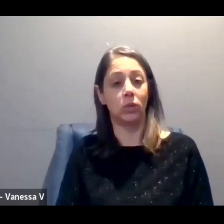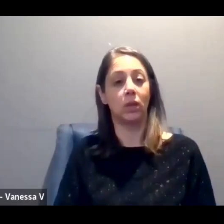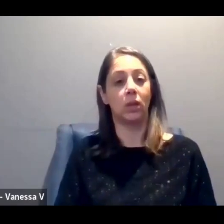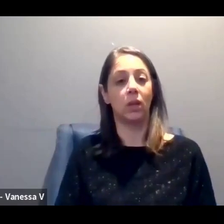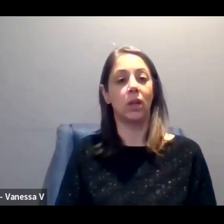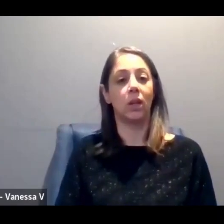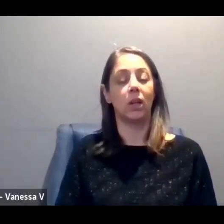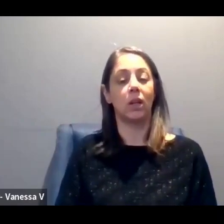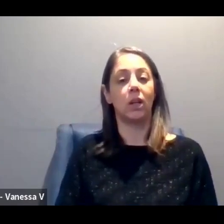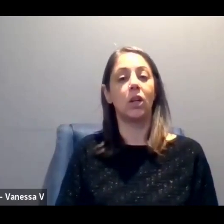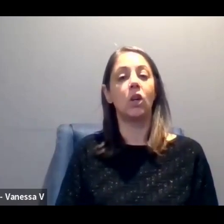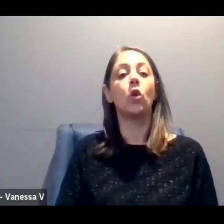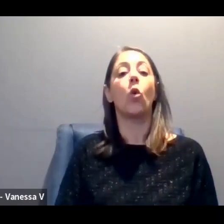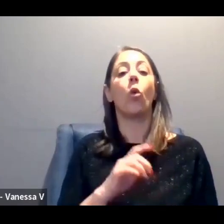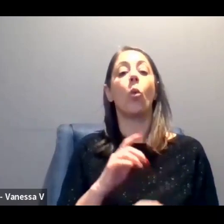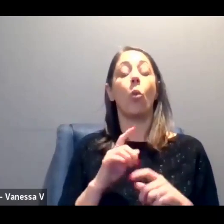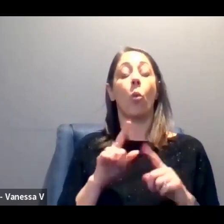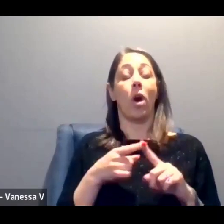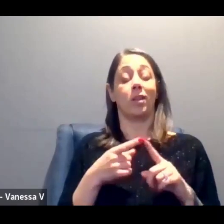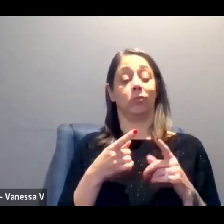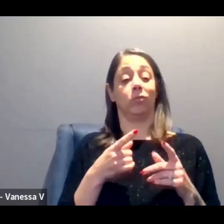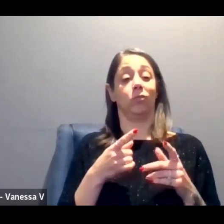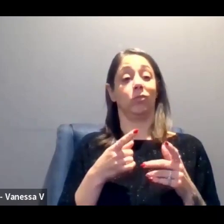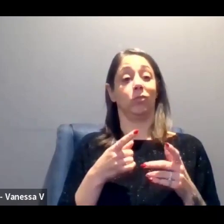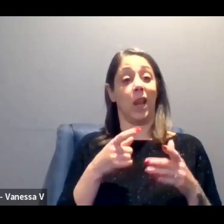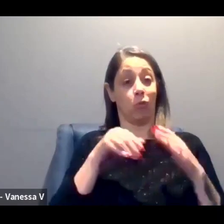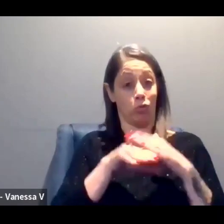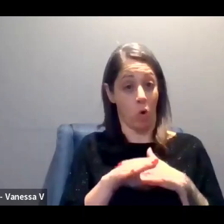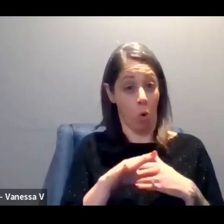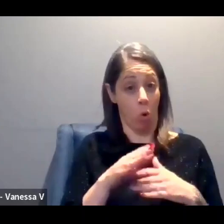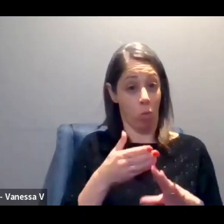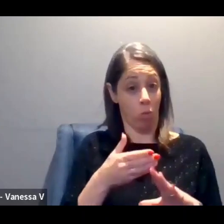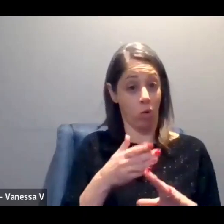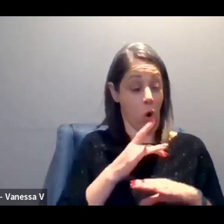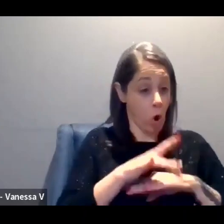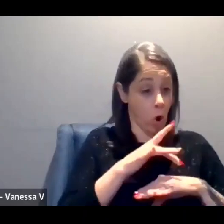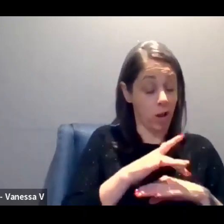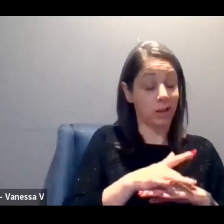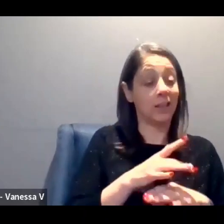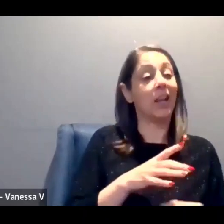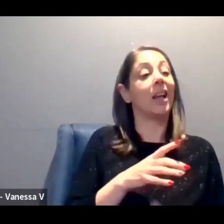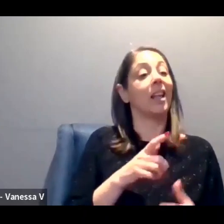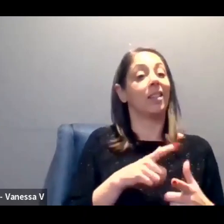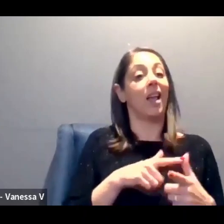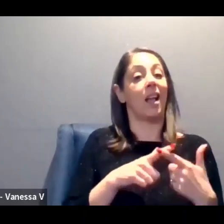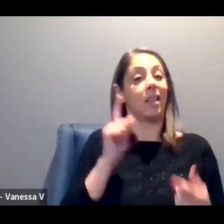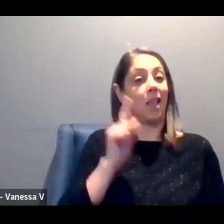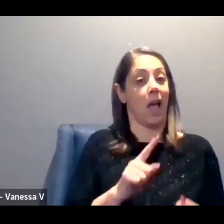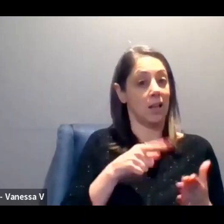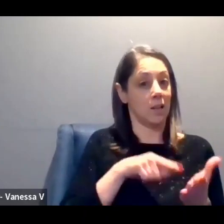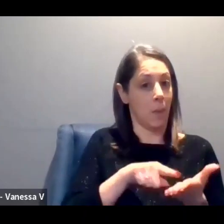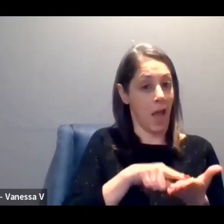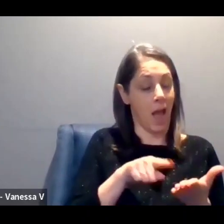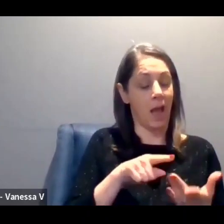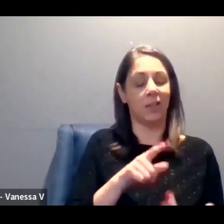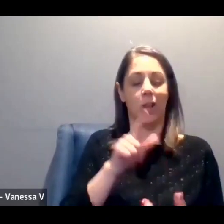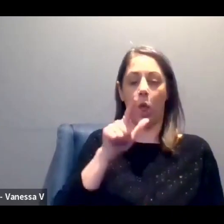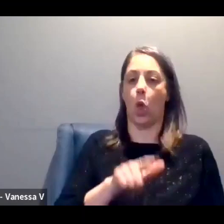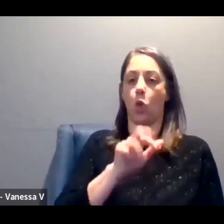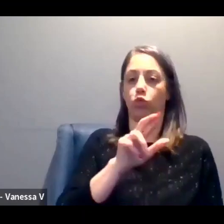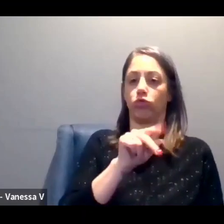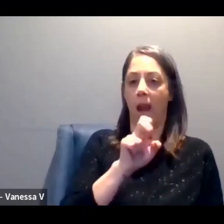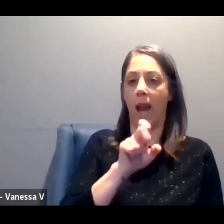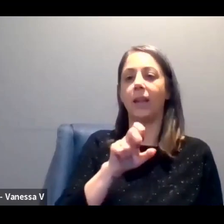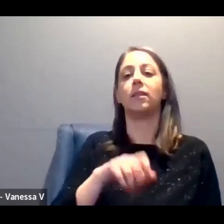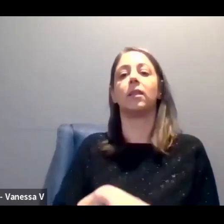them, the lower you're going to pay, but also potentially the longer you're going to pay for them. But you're going to lock in at a lower rate, certainly for some